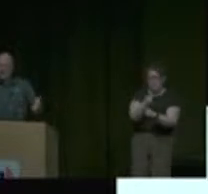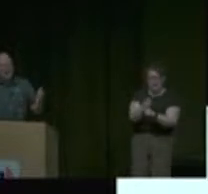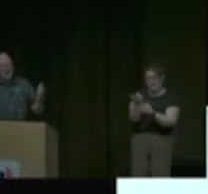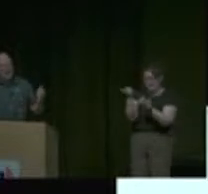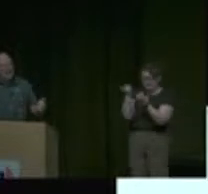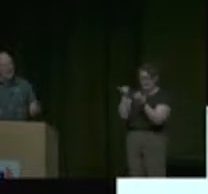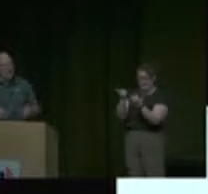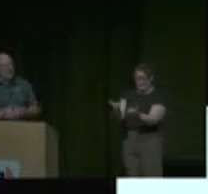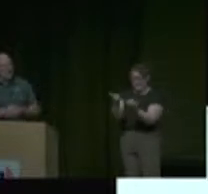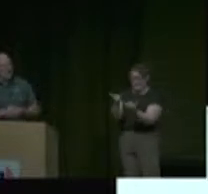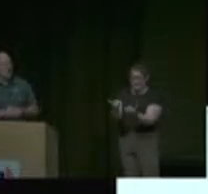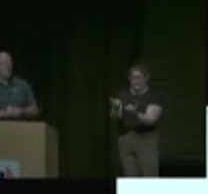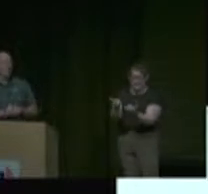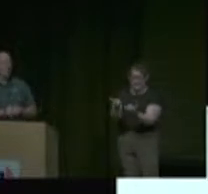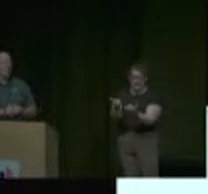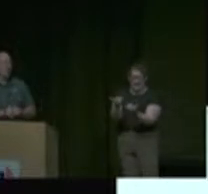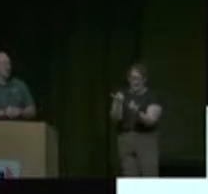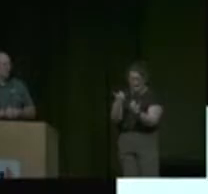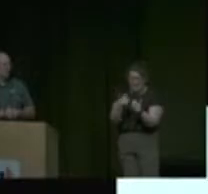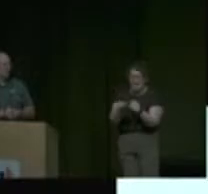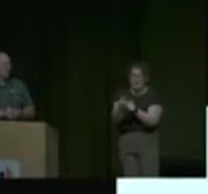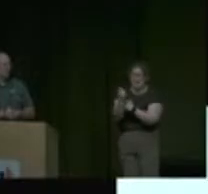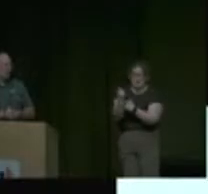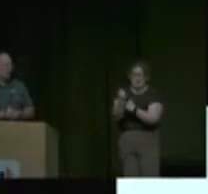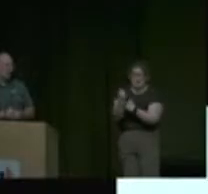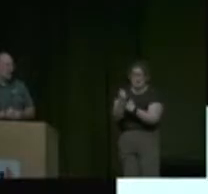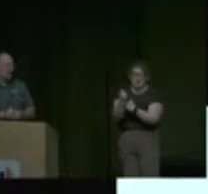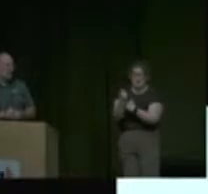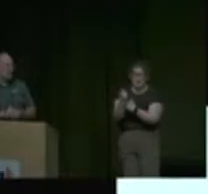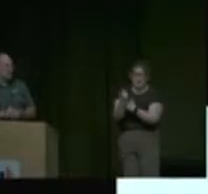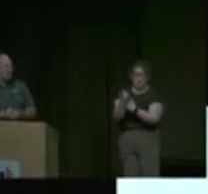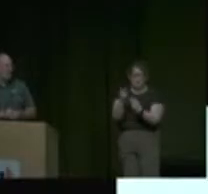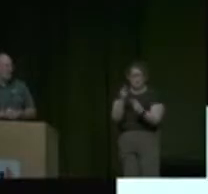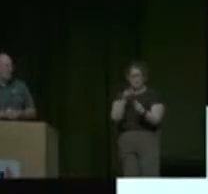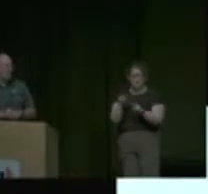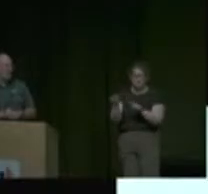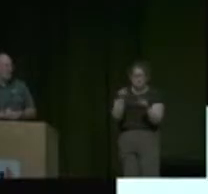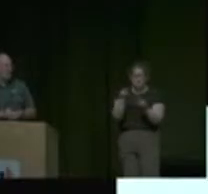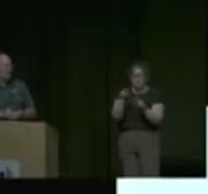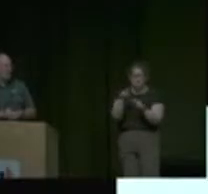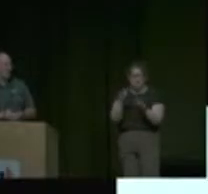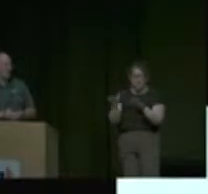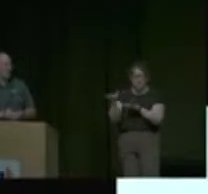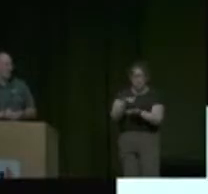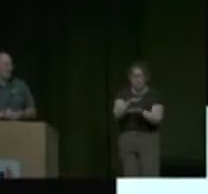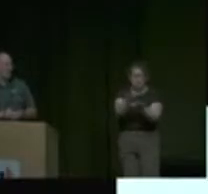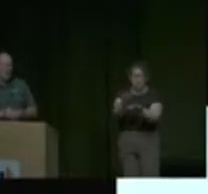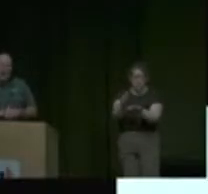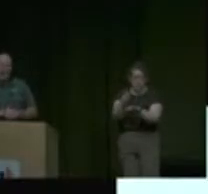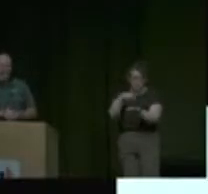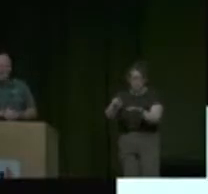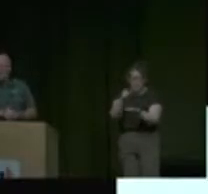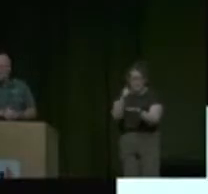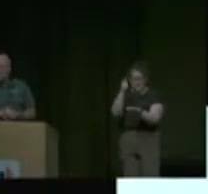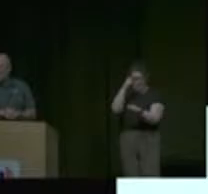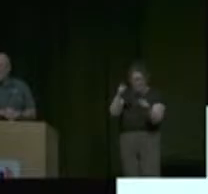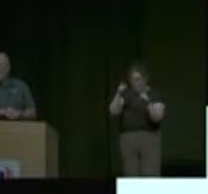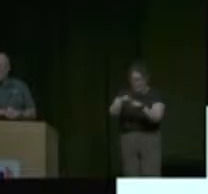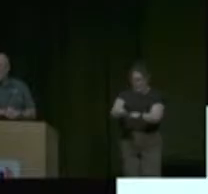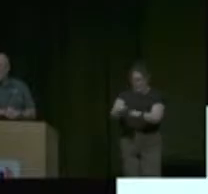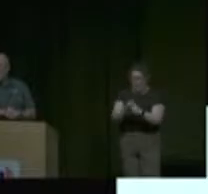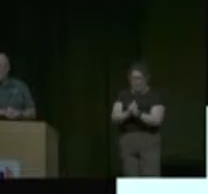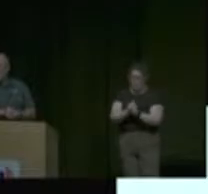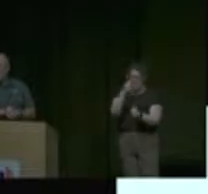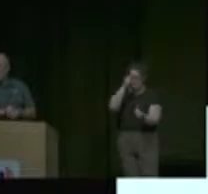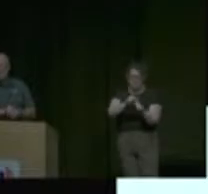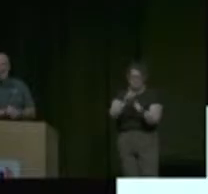today, would anyone who has been around this river a long time thought we would be here? I remember when I started